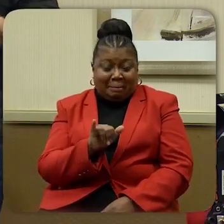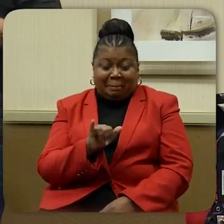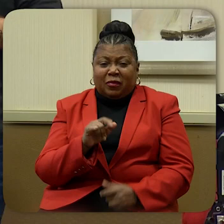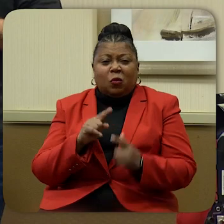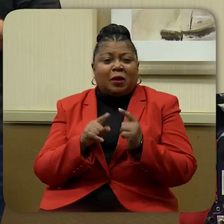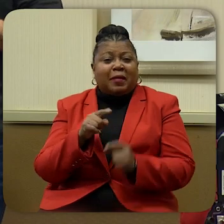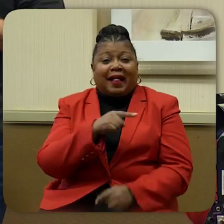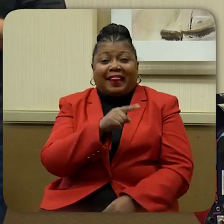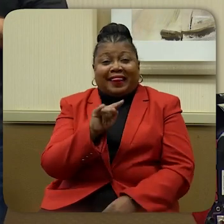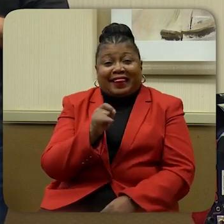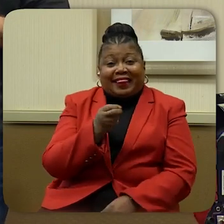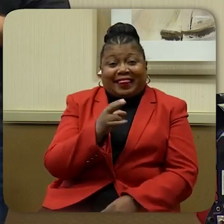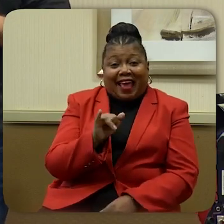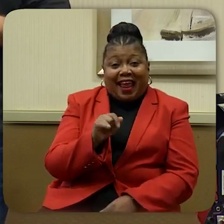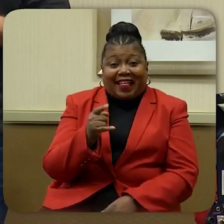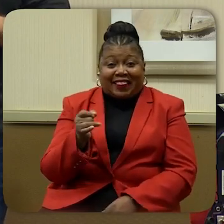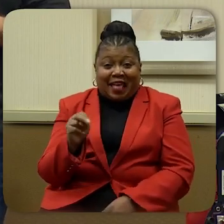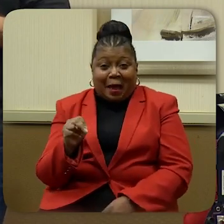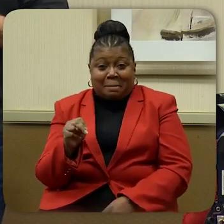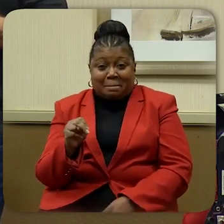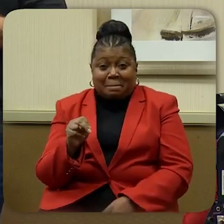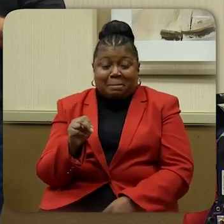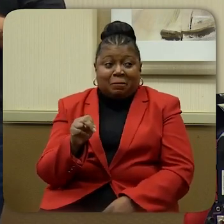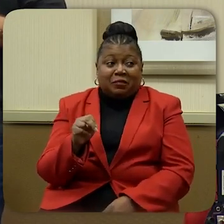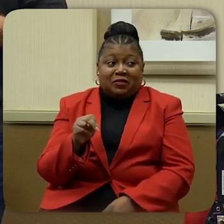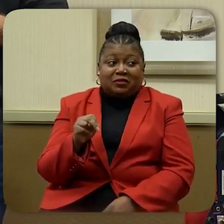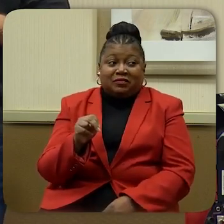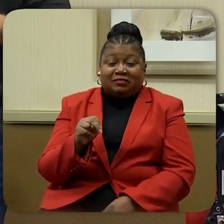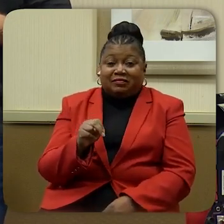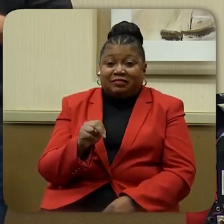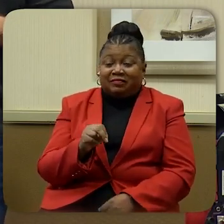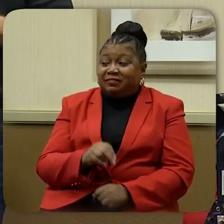What about they and them, or for like a singular pronoun?